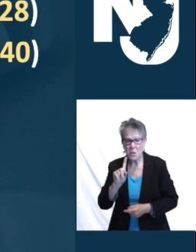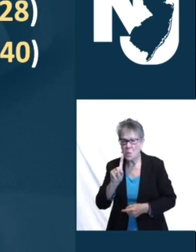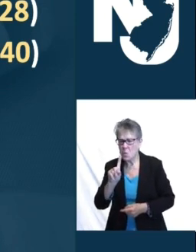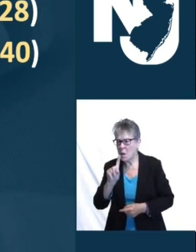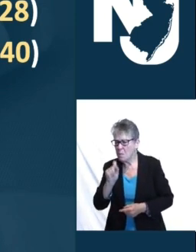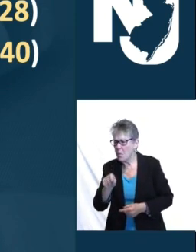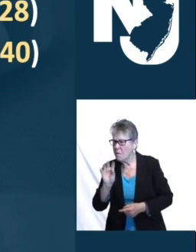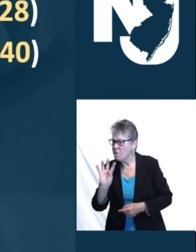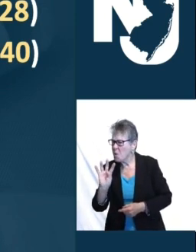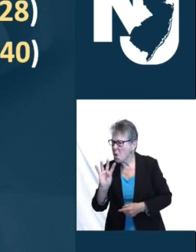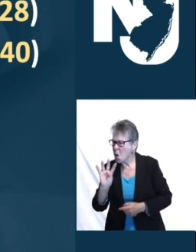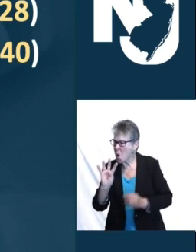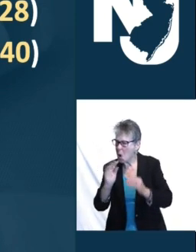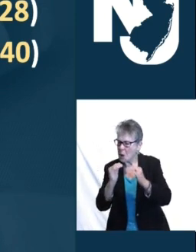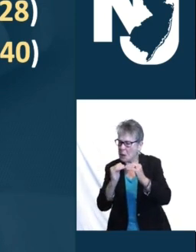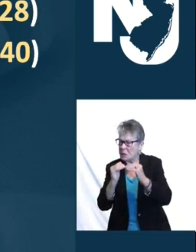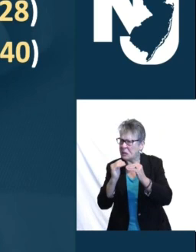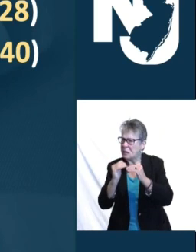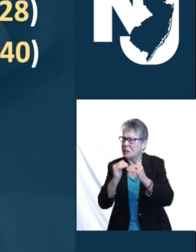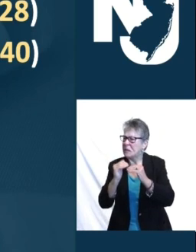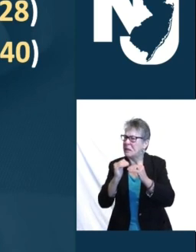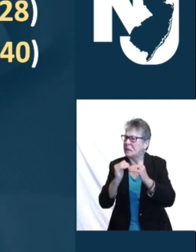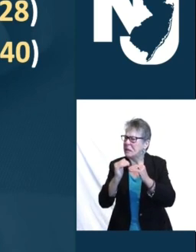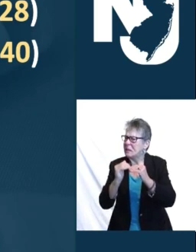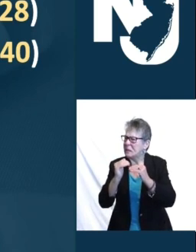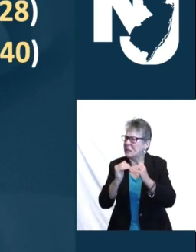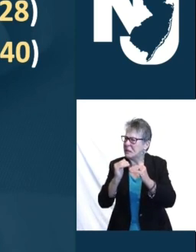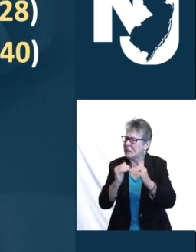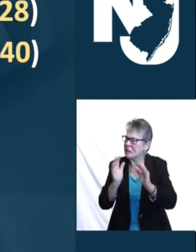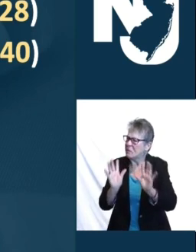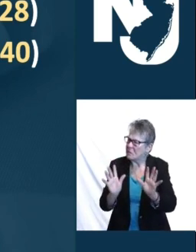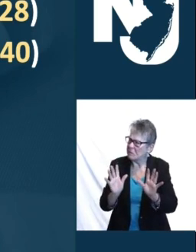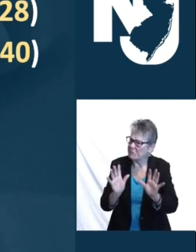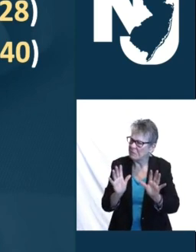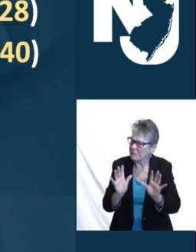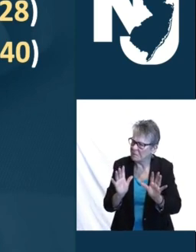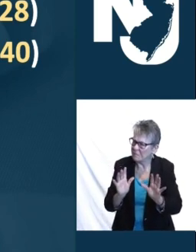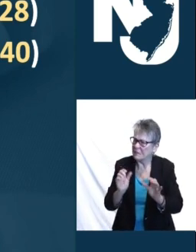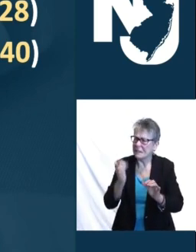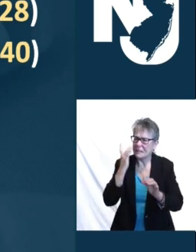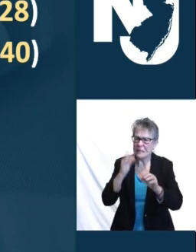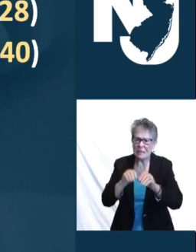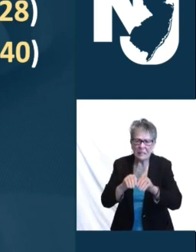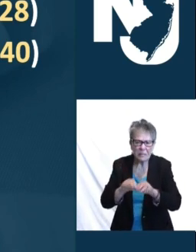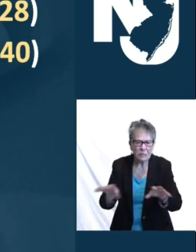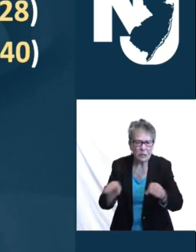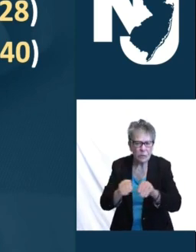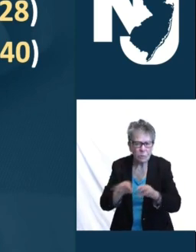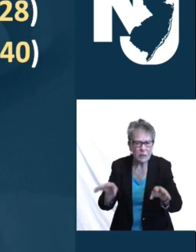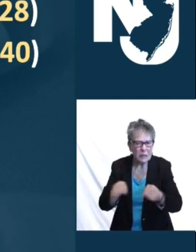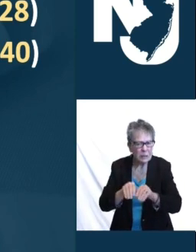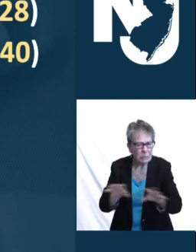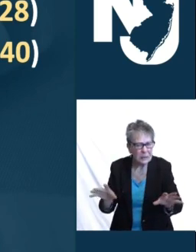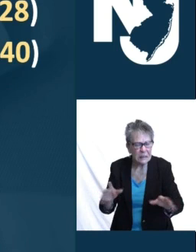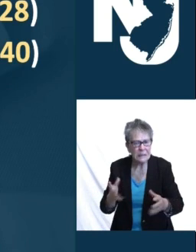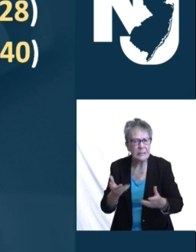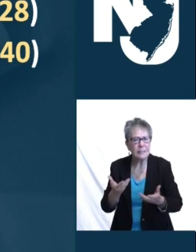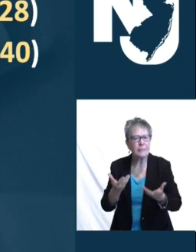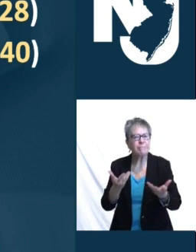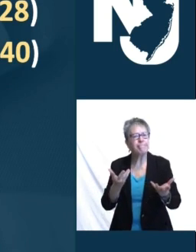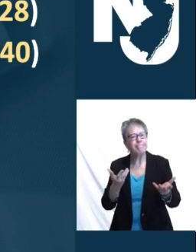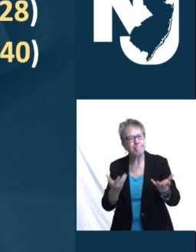above that today. But as we just saw, the continued spread of the disease is overwhelmingly, it's hard to say anything